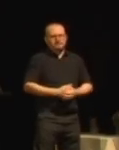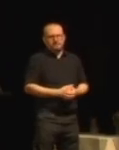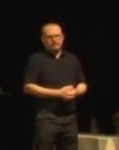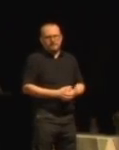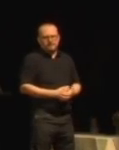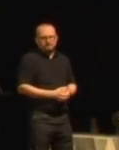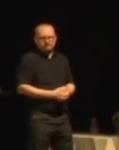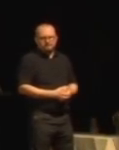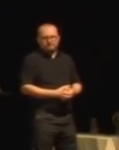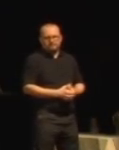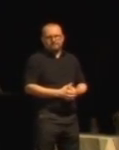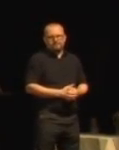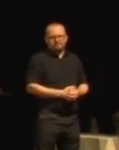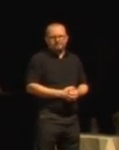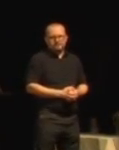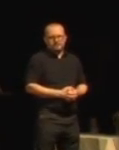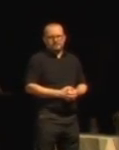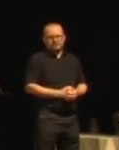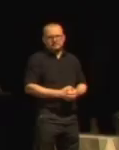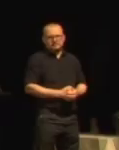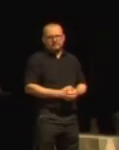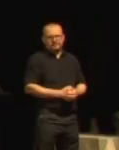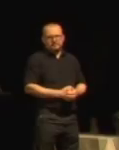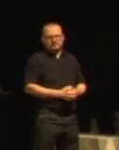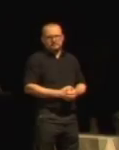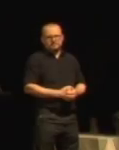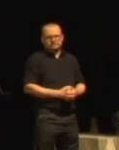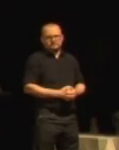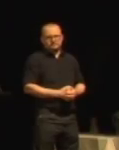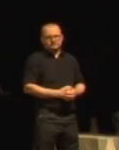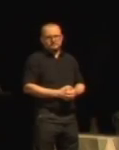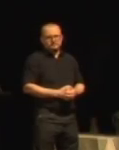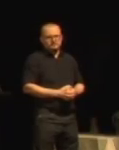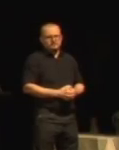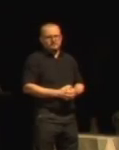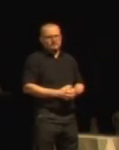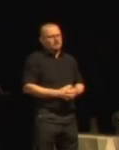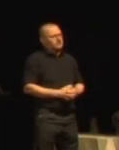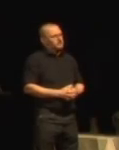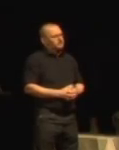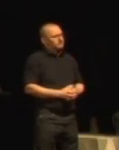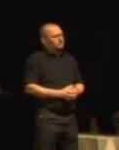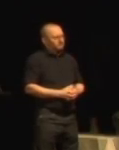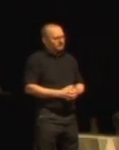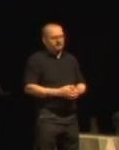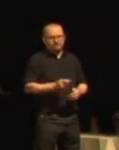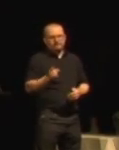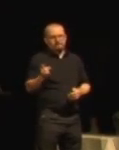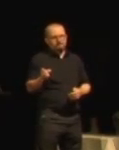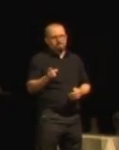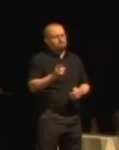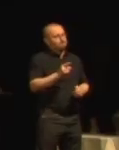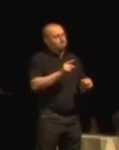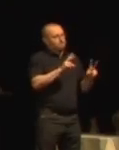In an article in Wired titled "Diversity in Open Source is Even Worse Than in Tech Overall," Clint Finley writes, "Even